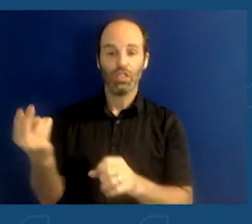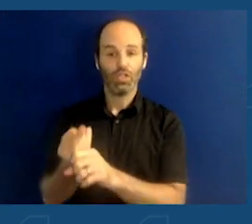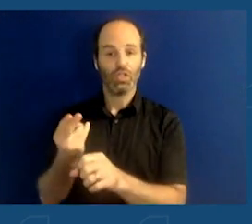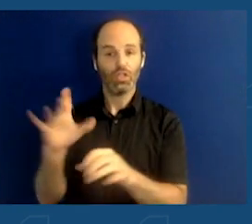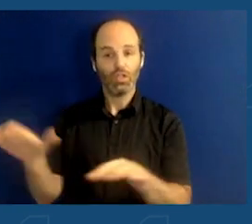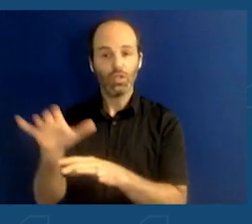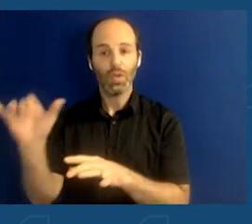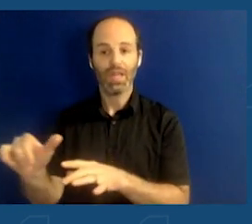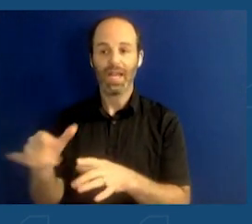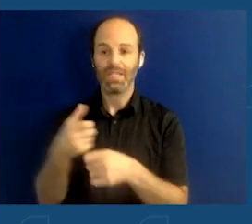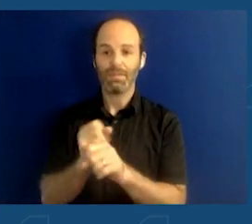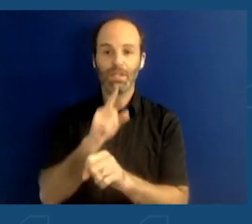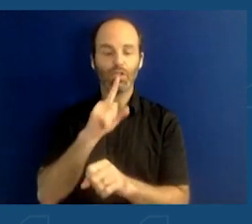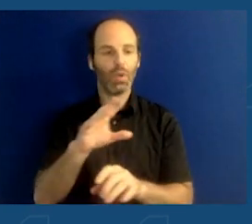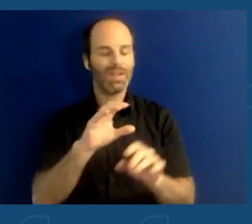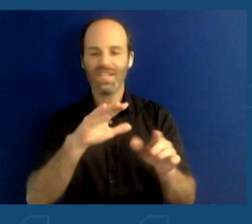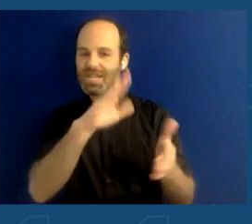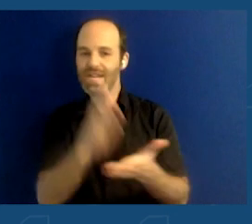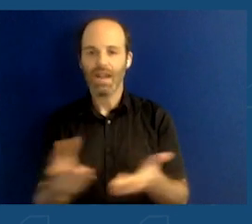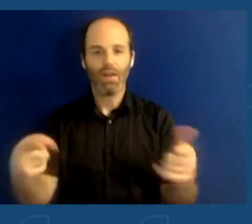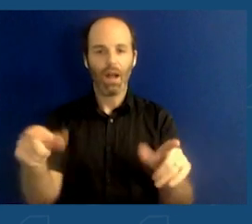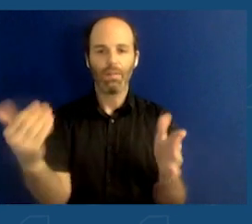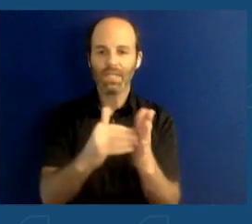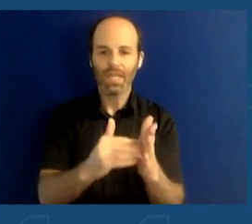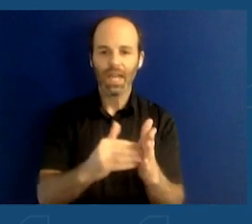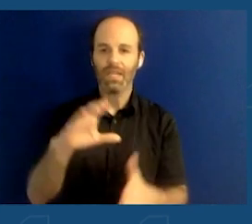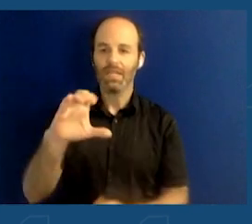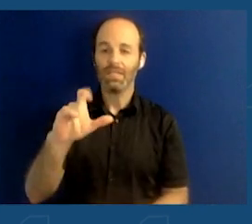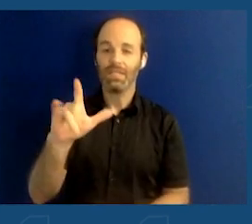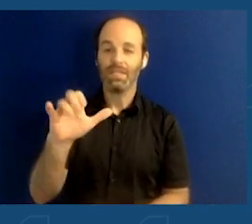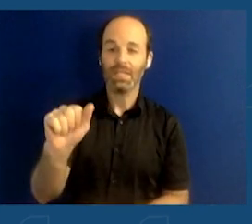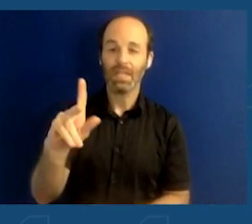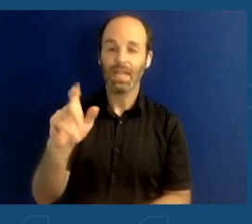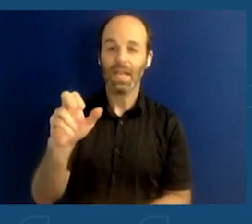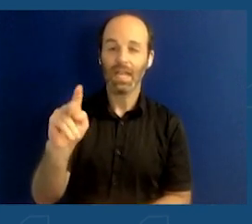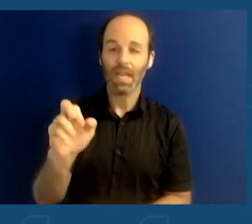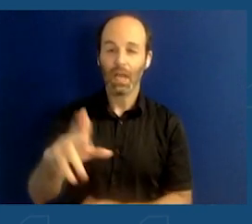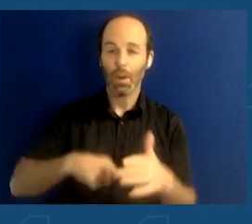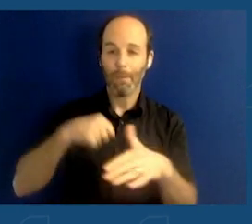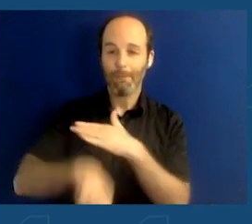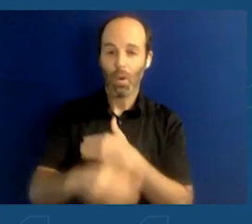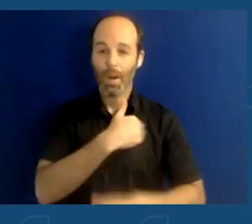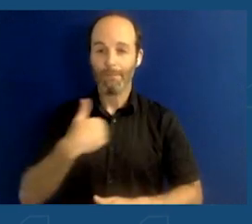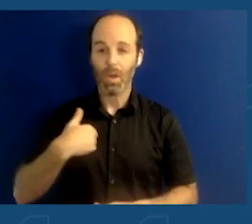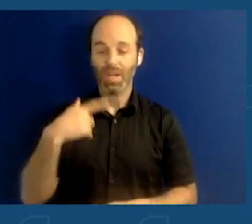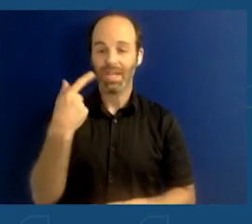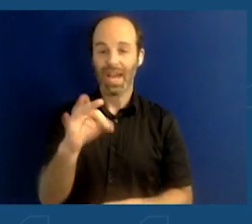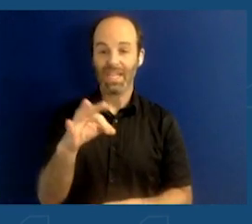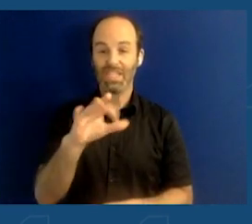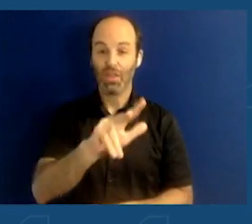the unthinkable. Cecilia Kenner was born in Poland in 1935.